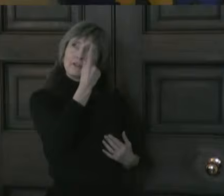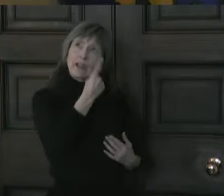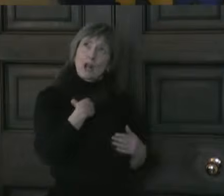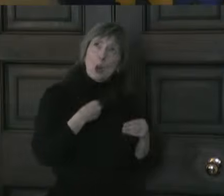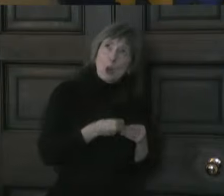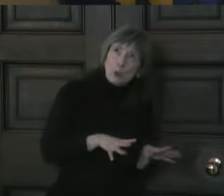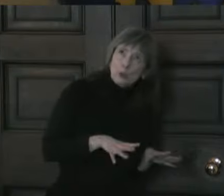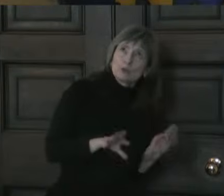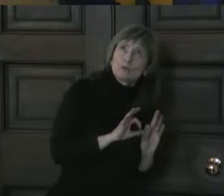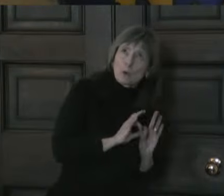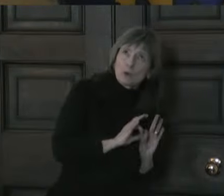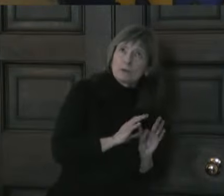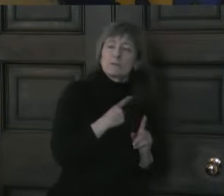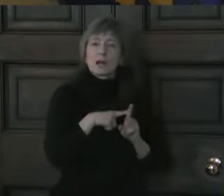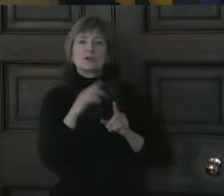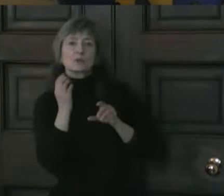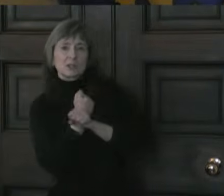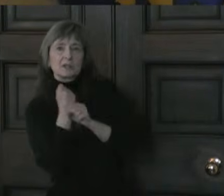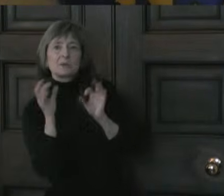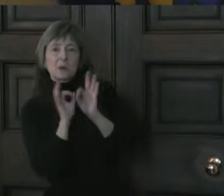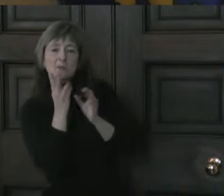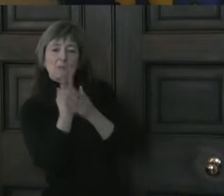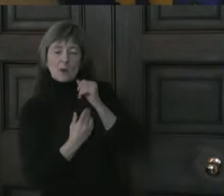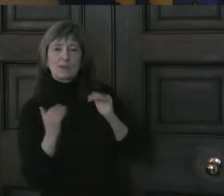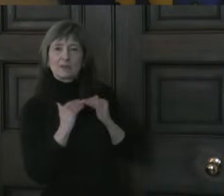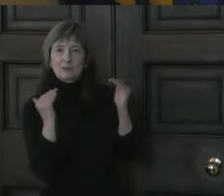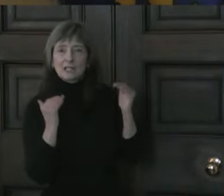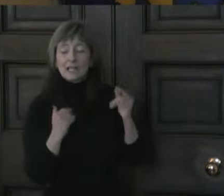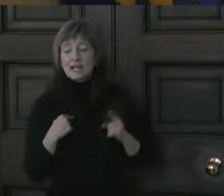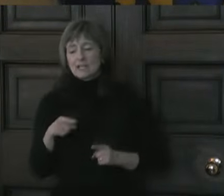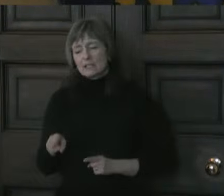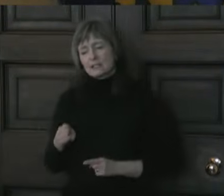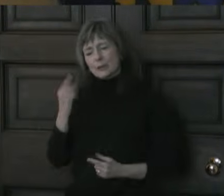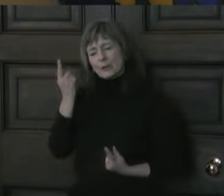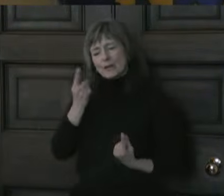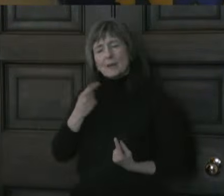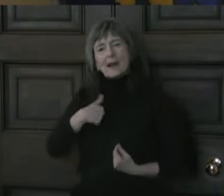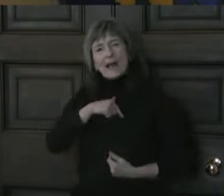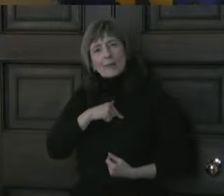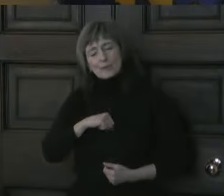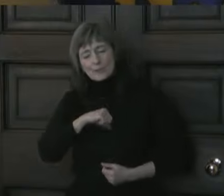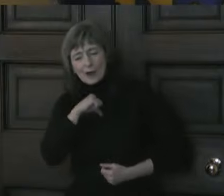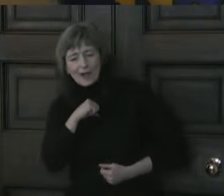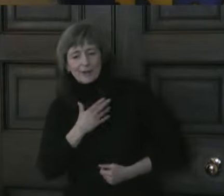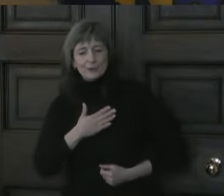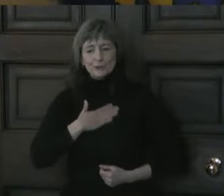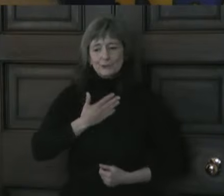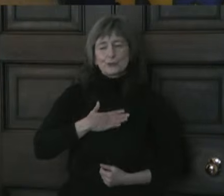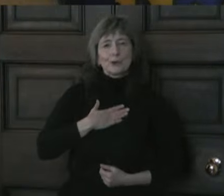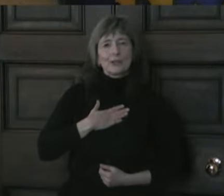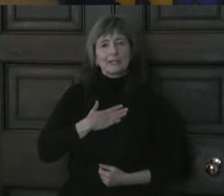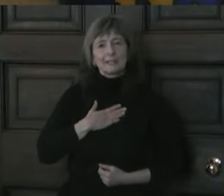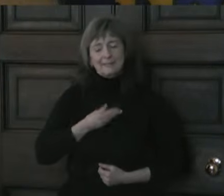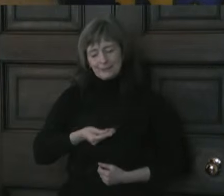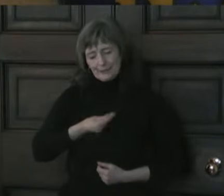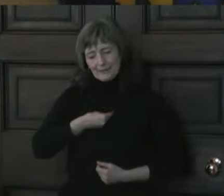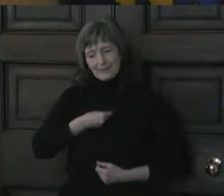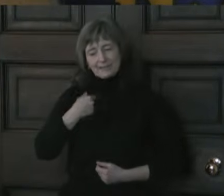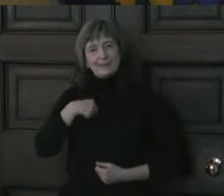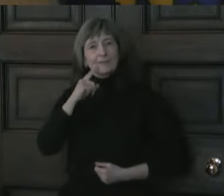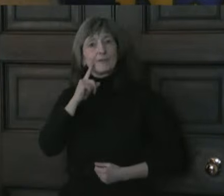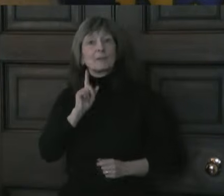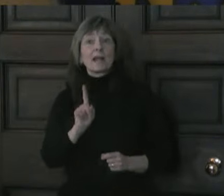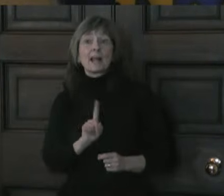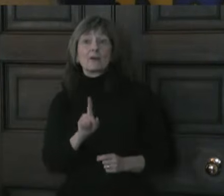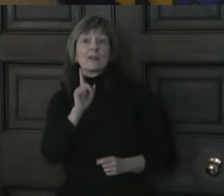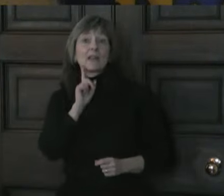Consider the pride and joy you have instilled in us as we celebrate our own history and culture in that beautiful